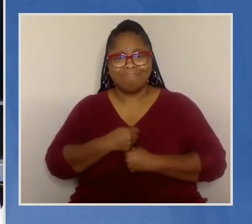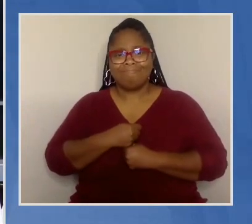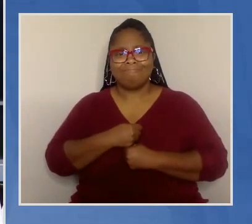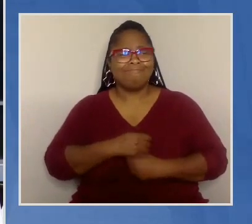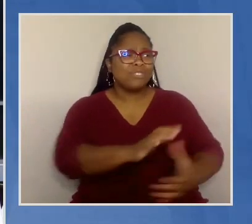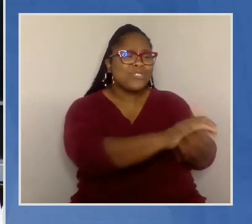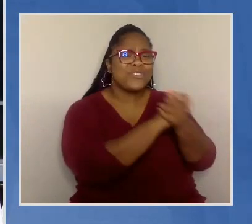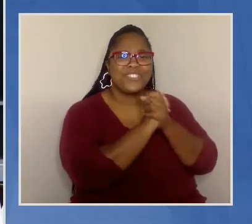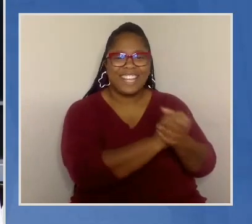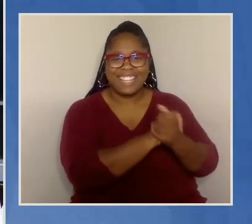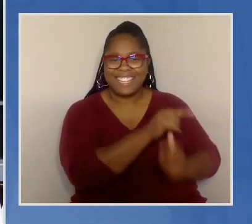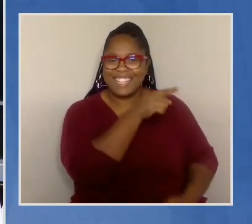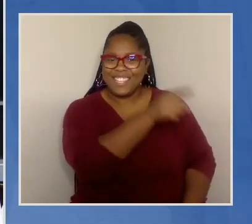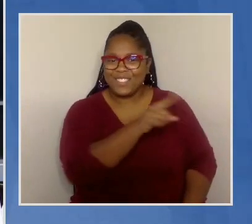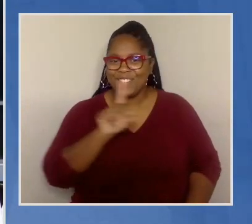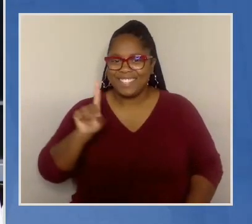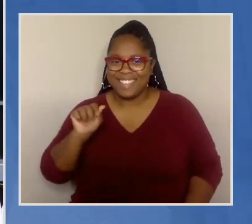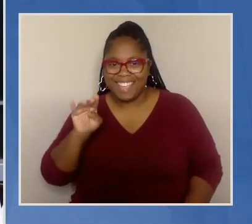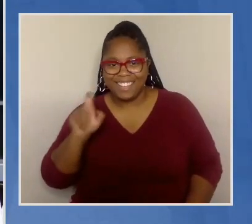and Daniel.